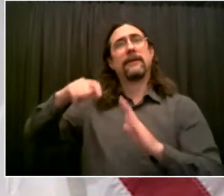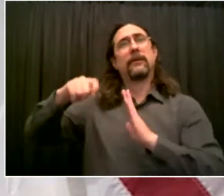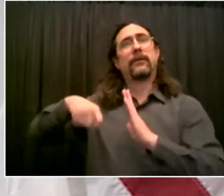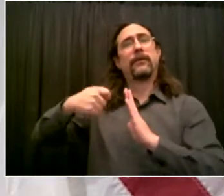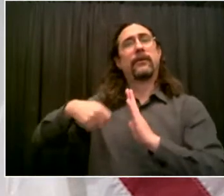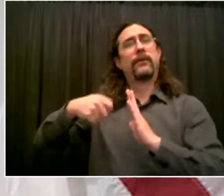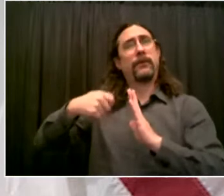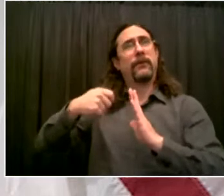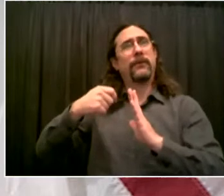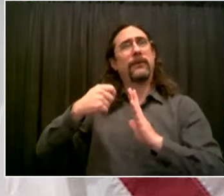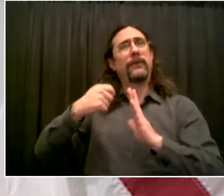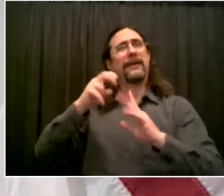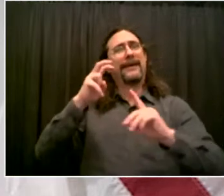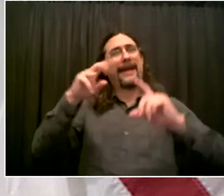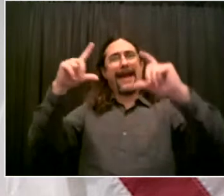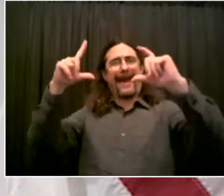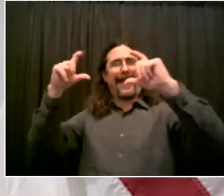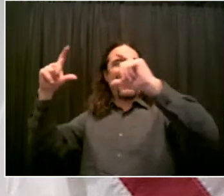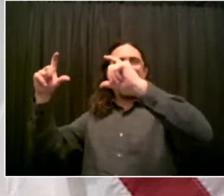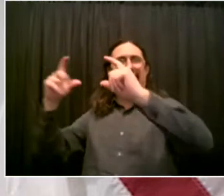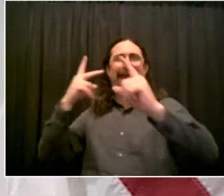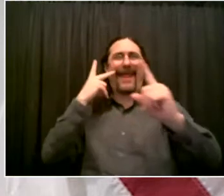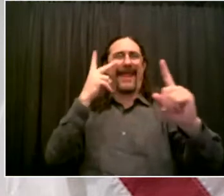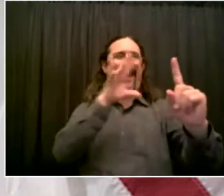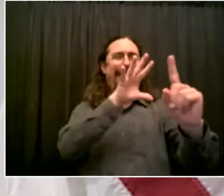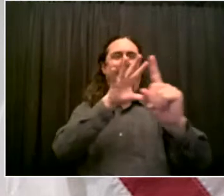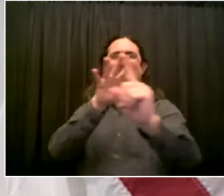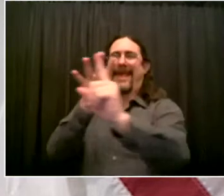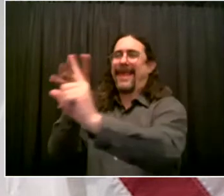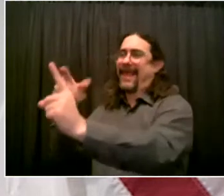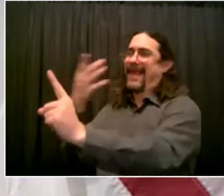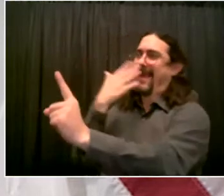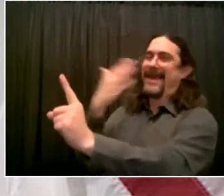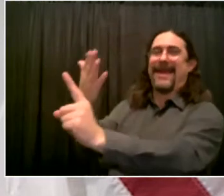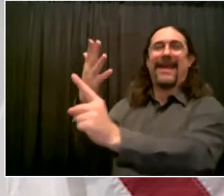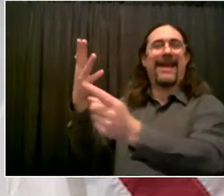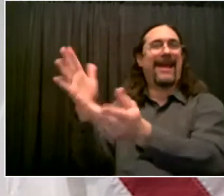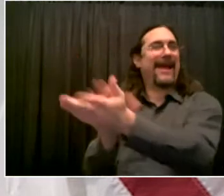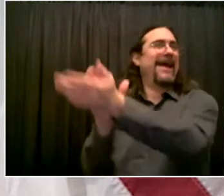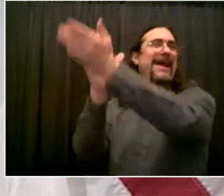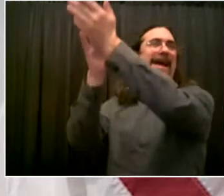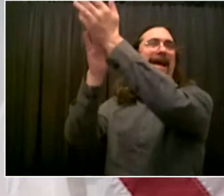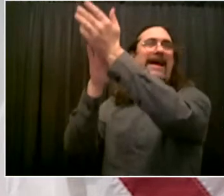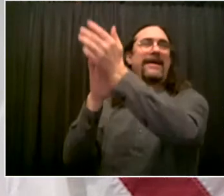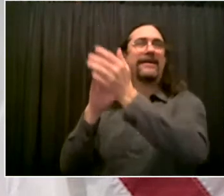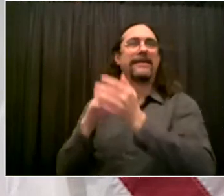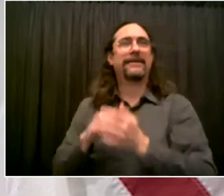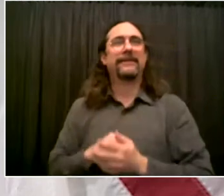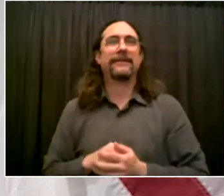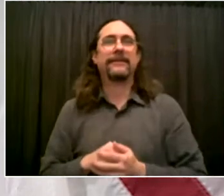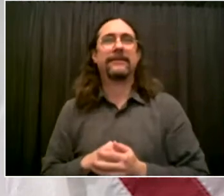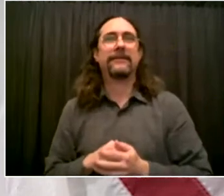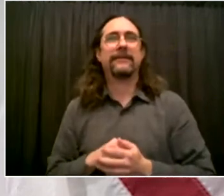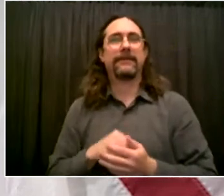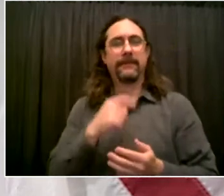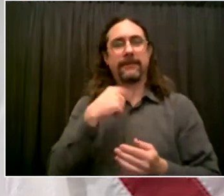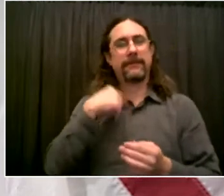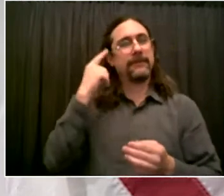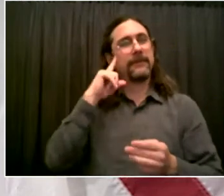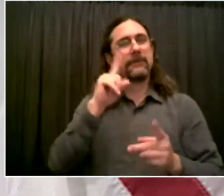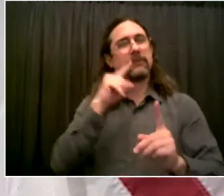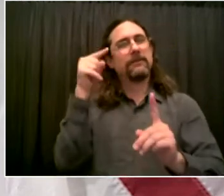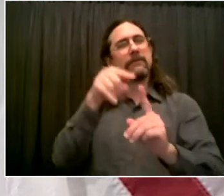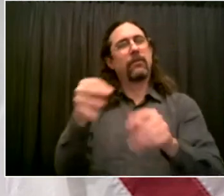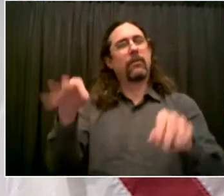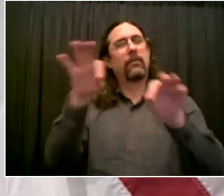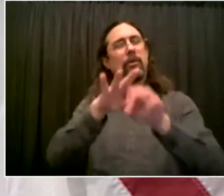there's going to be a number of investigations. And we need everyone who has information to